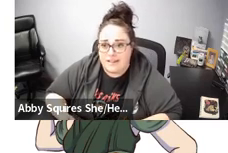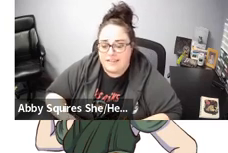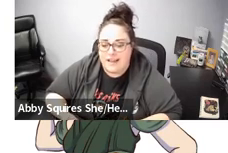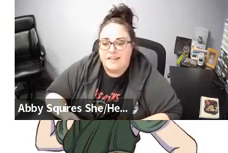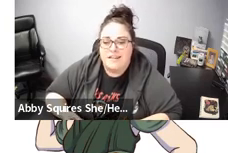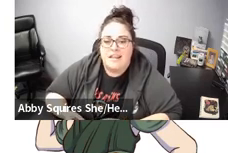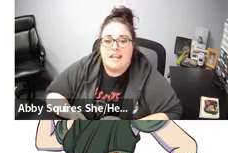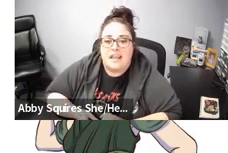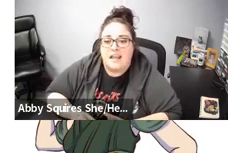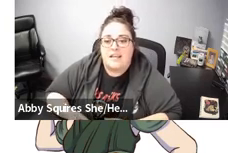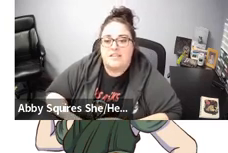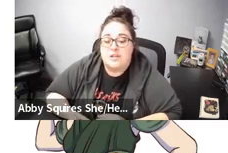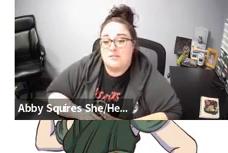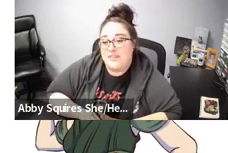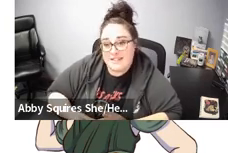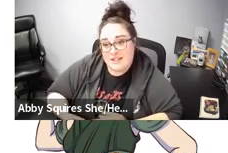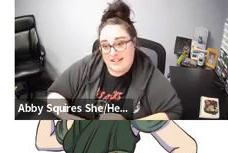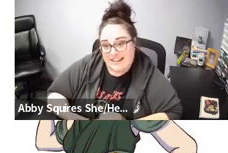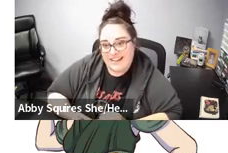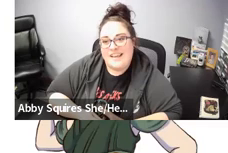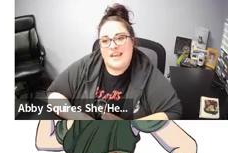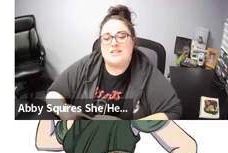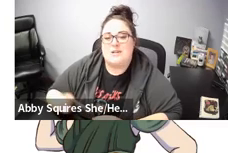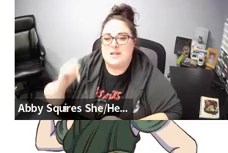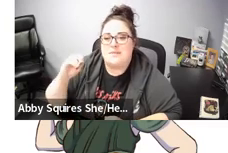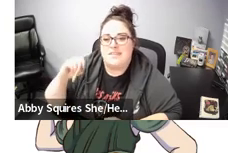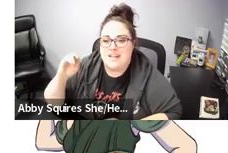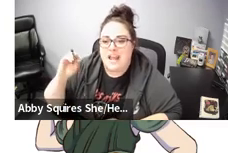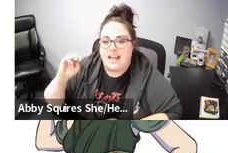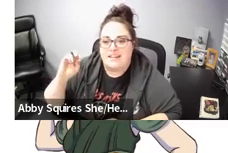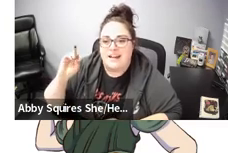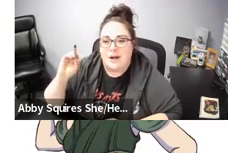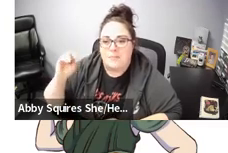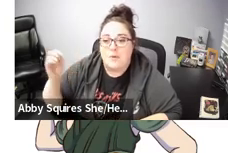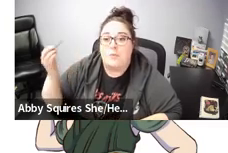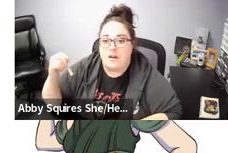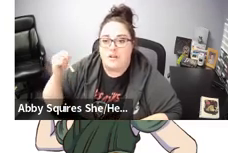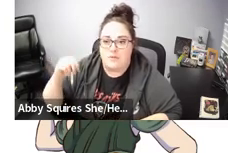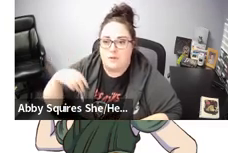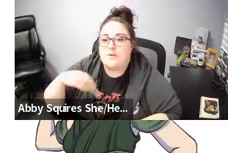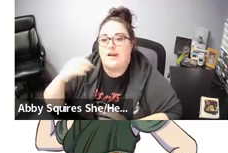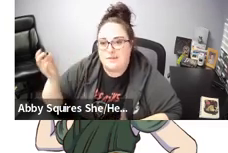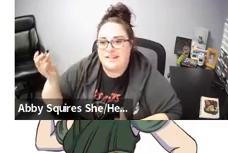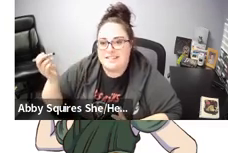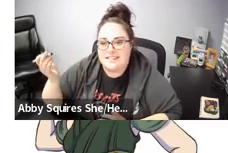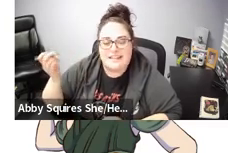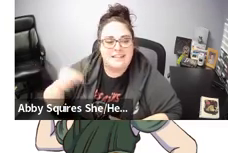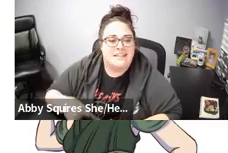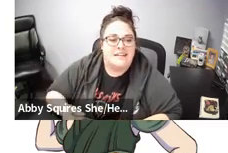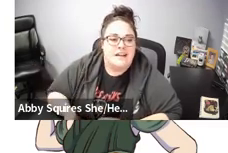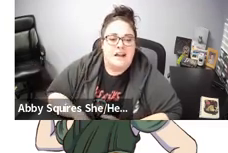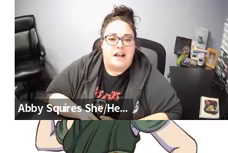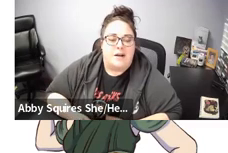calculate that. And to prevent cheating, it shows up in the chat what you've rolled so everyone can see